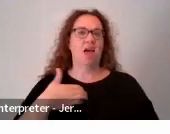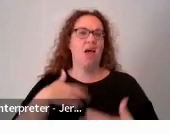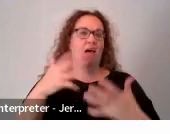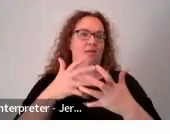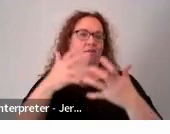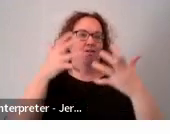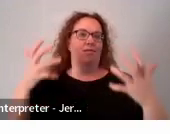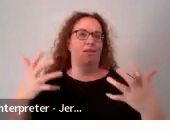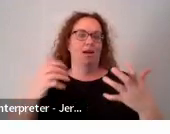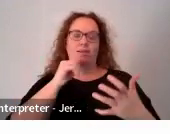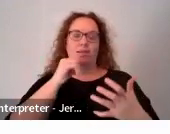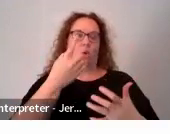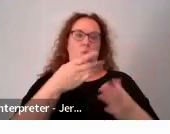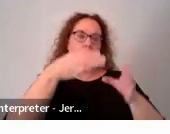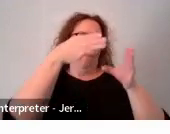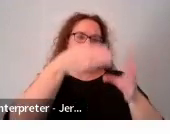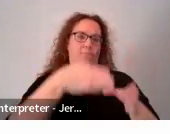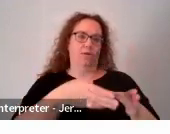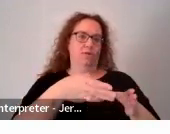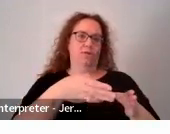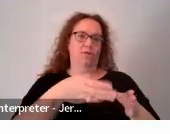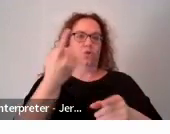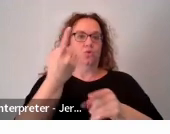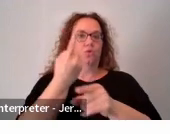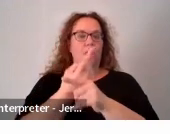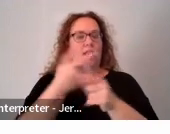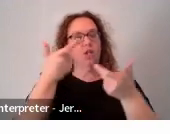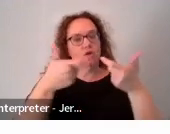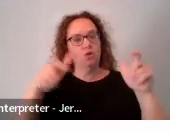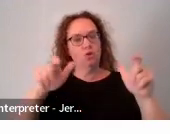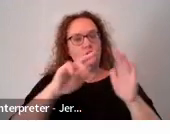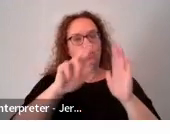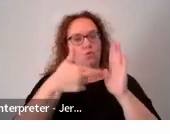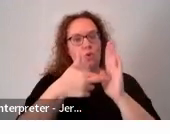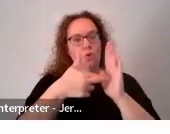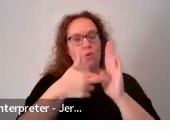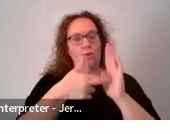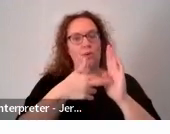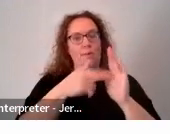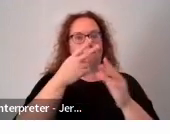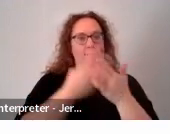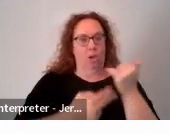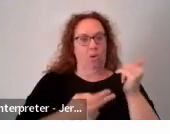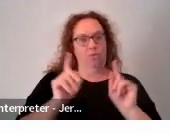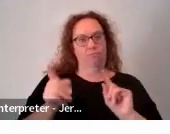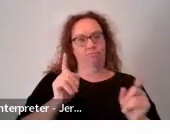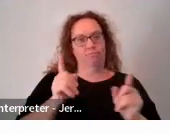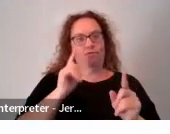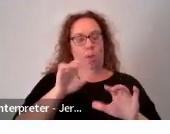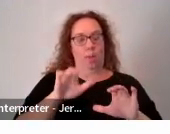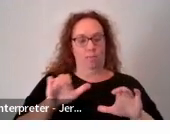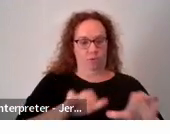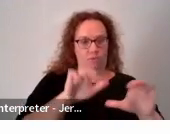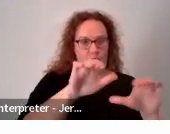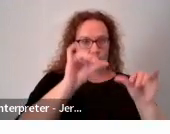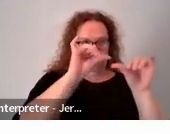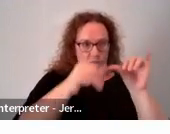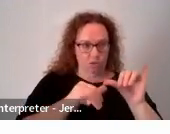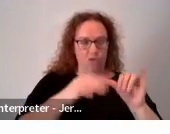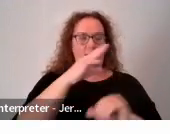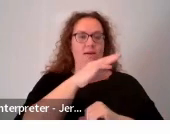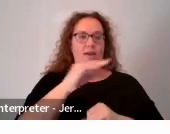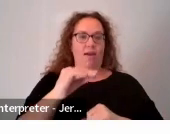It's not just one person. You're right, it's a huge task, both ends, for performance measures and